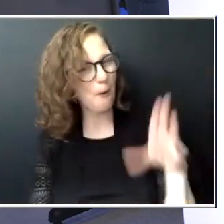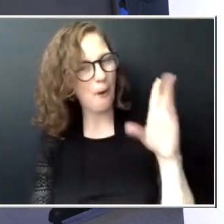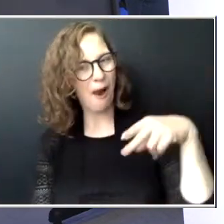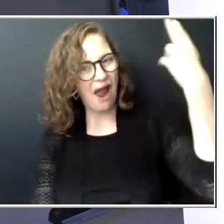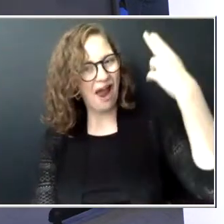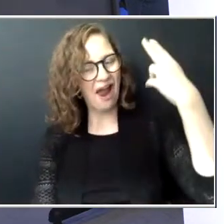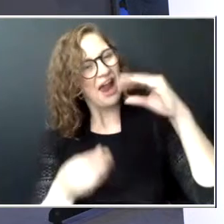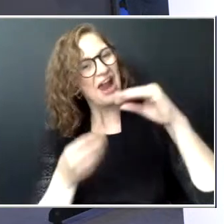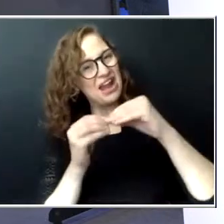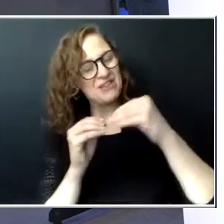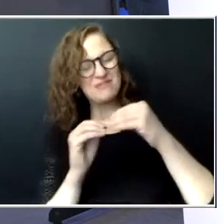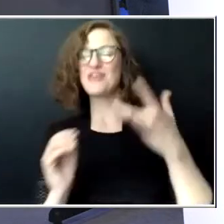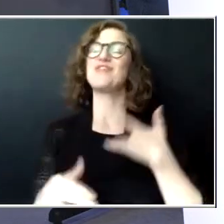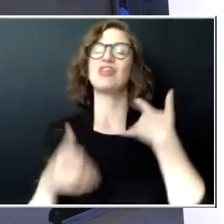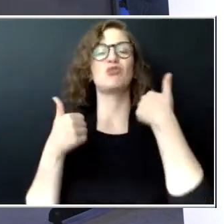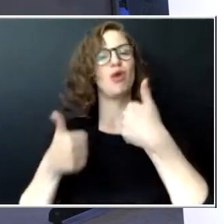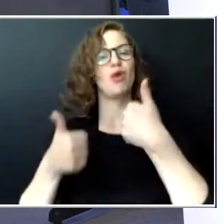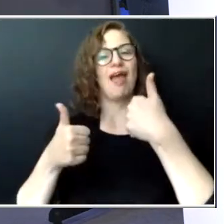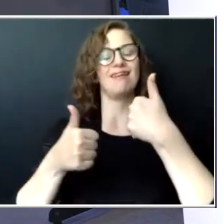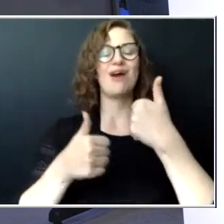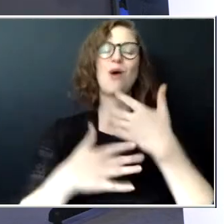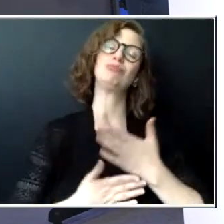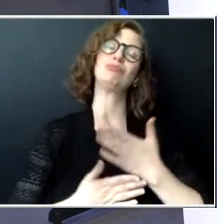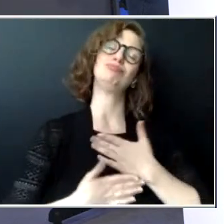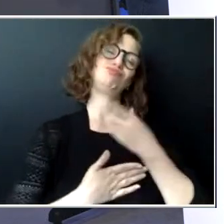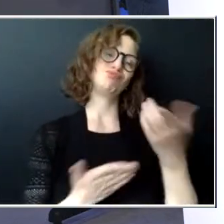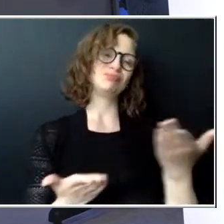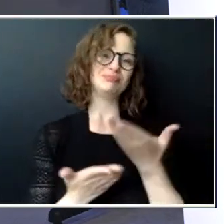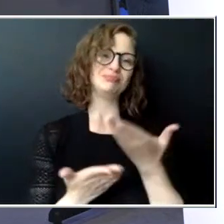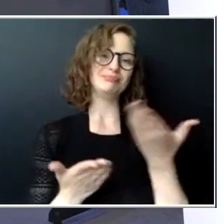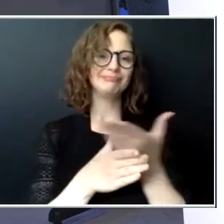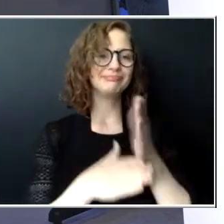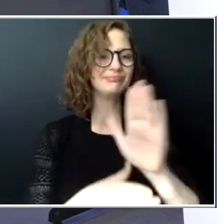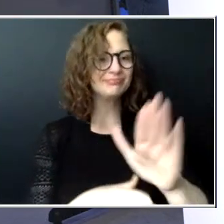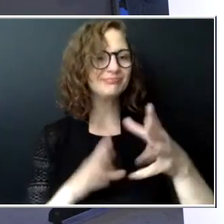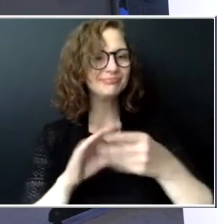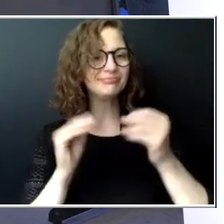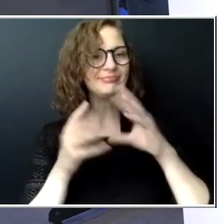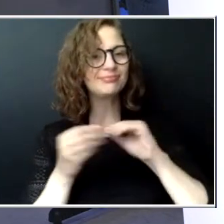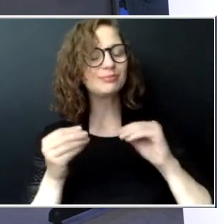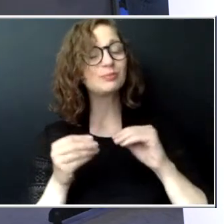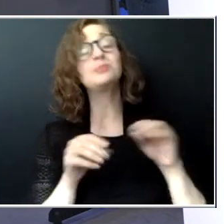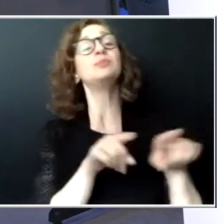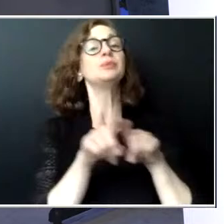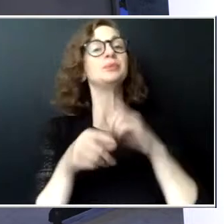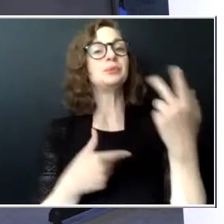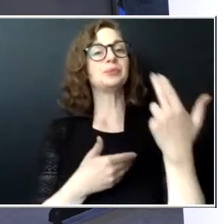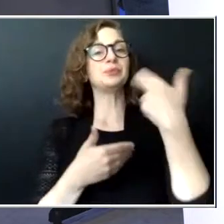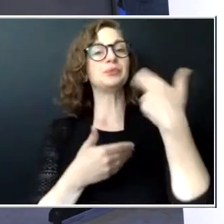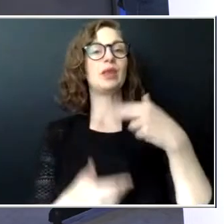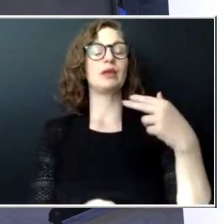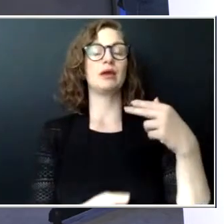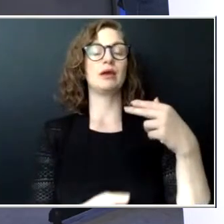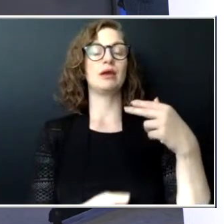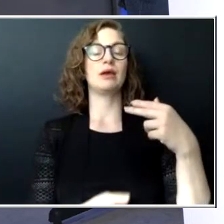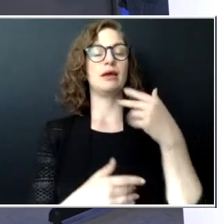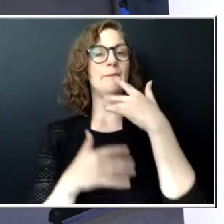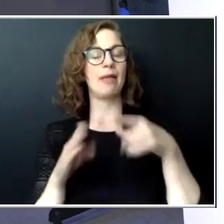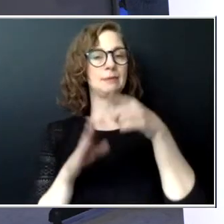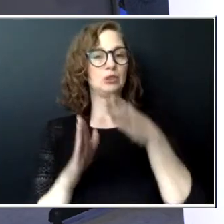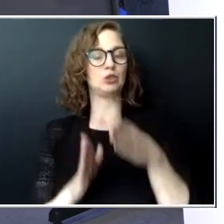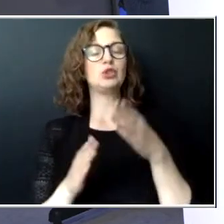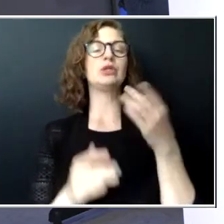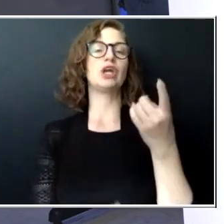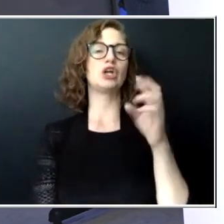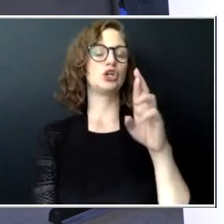Well, we're so glad to have you with us to share your story. Also with us is hematologist and oncologist Dr. Nashin Ahmed. Dr. Ahmed is the